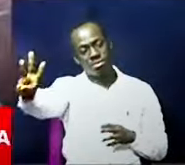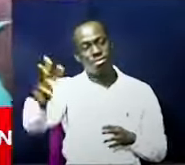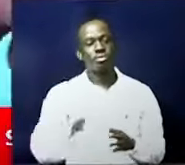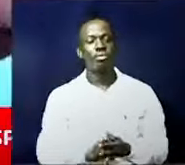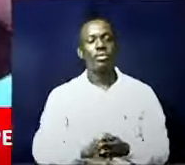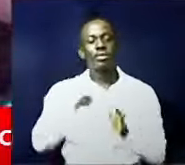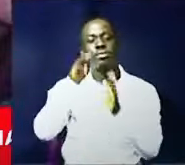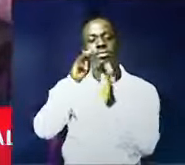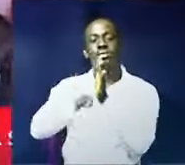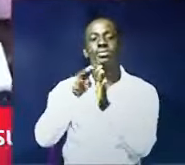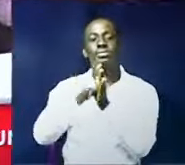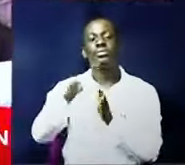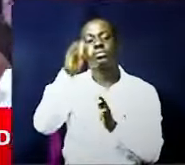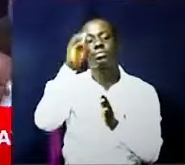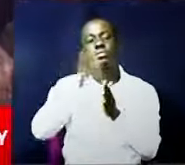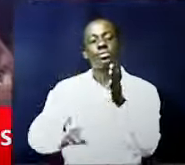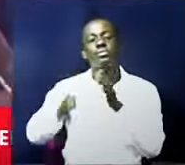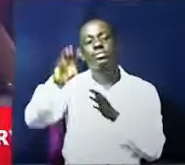Matthew 6, 5 and 6.